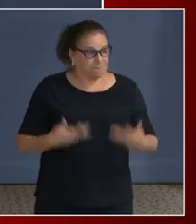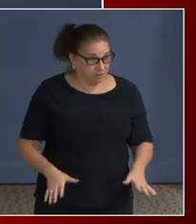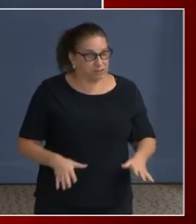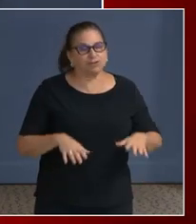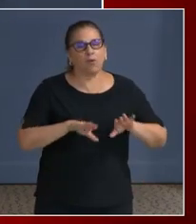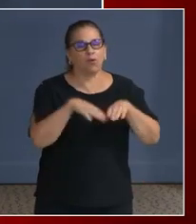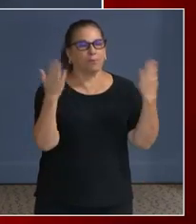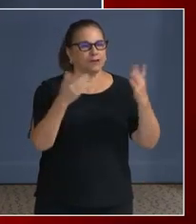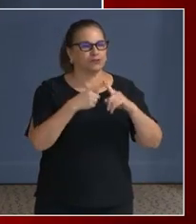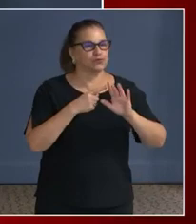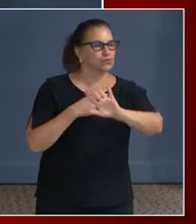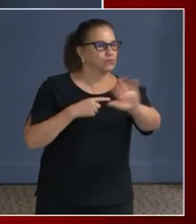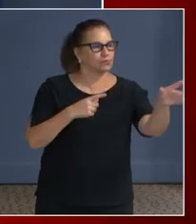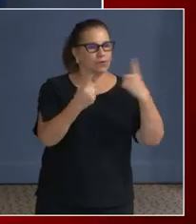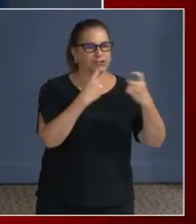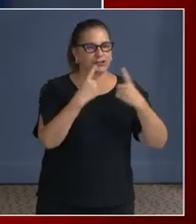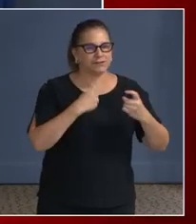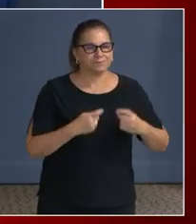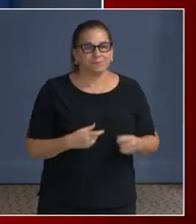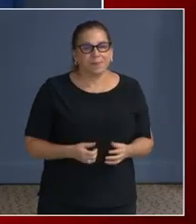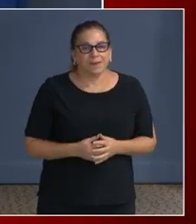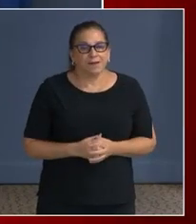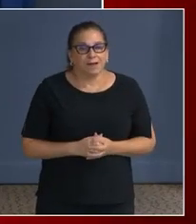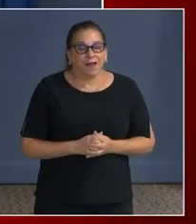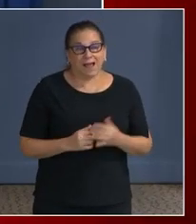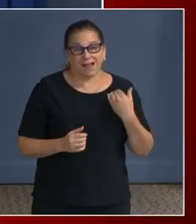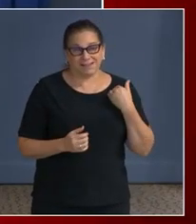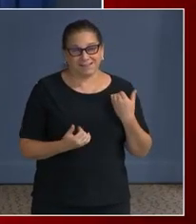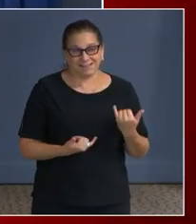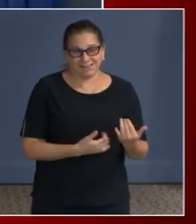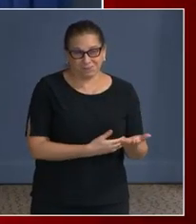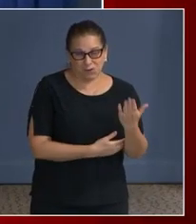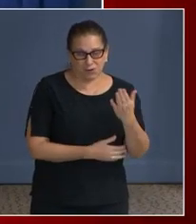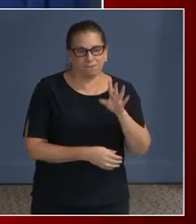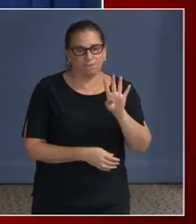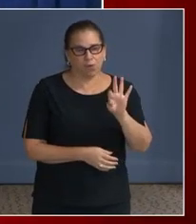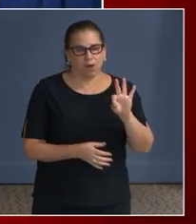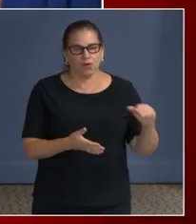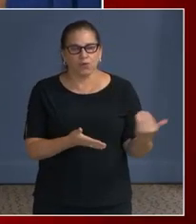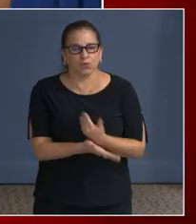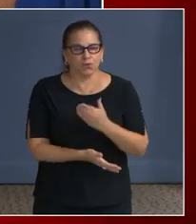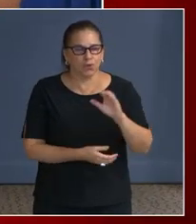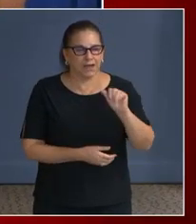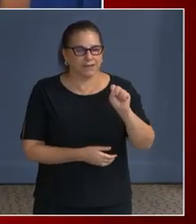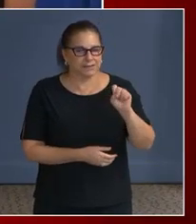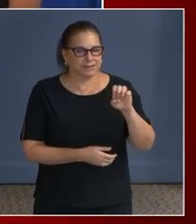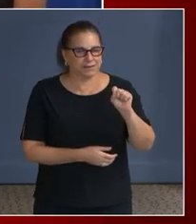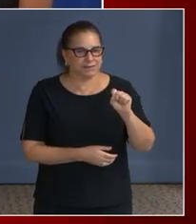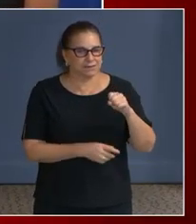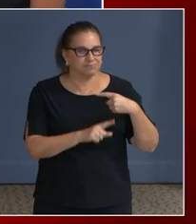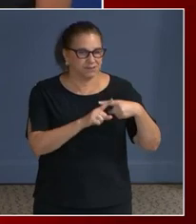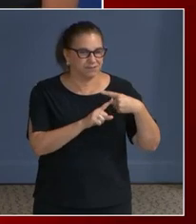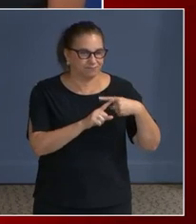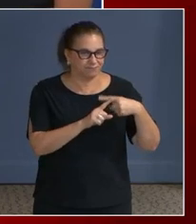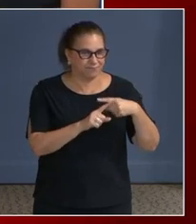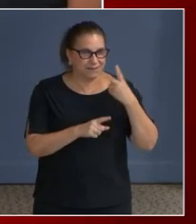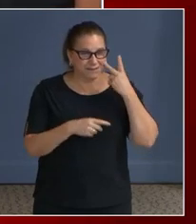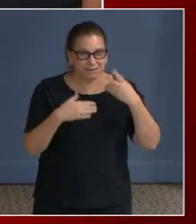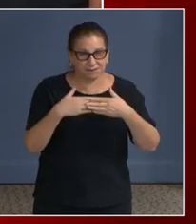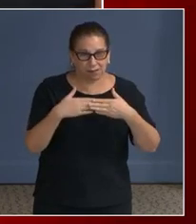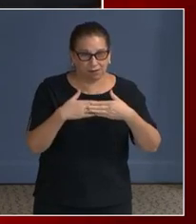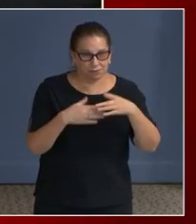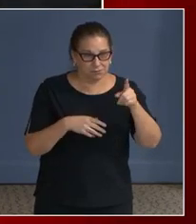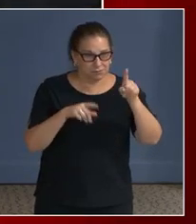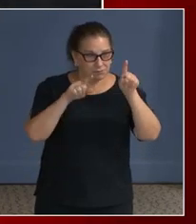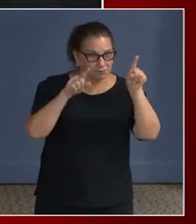announced 49 new cases of COVID-19 in our community. And here, you also notice the metrics that